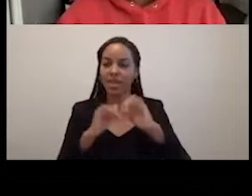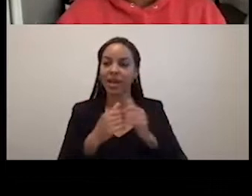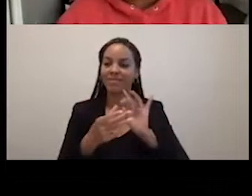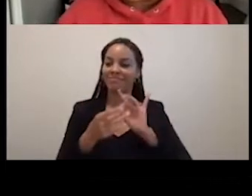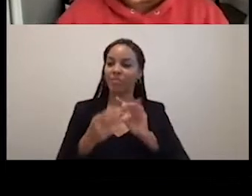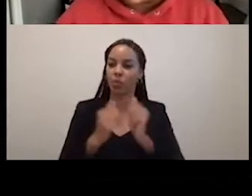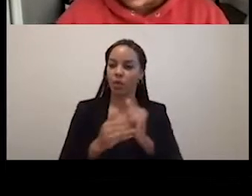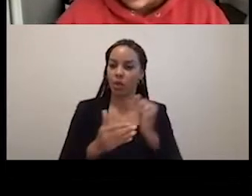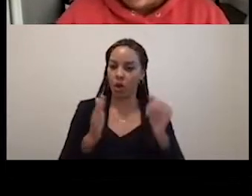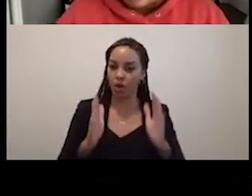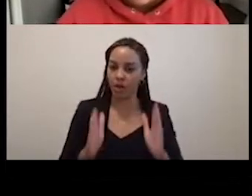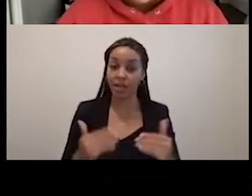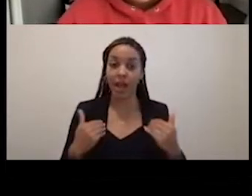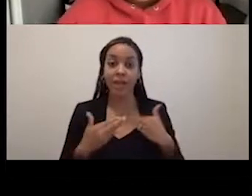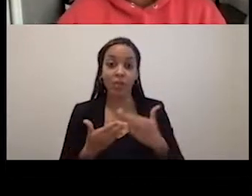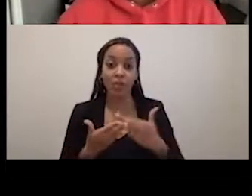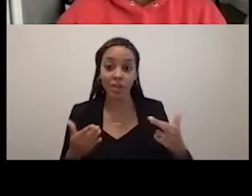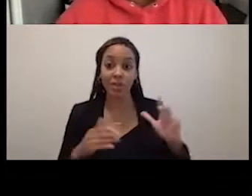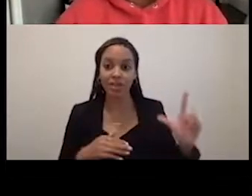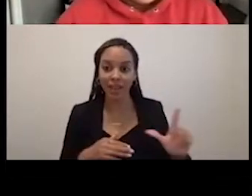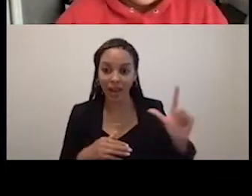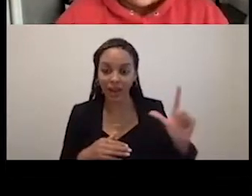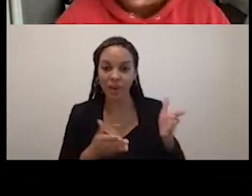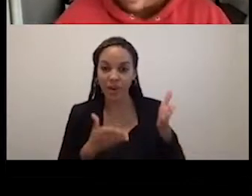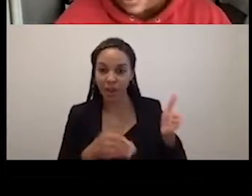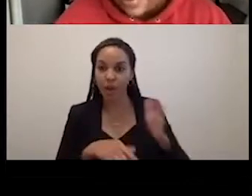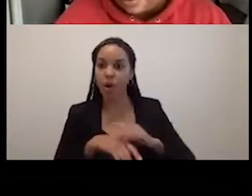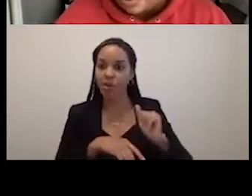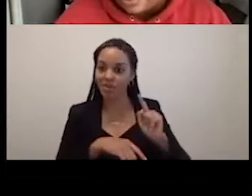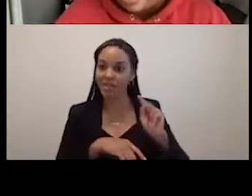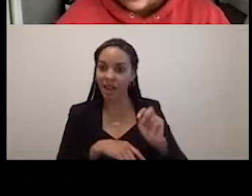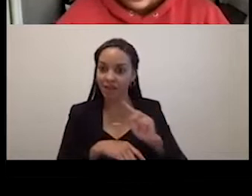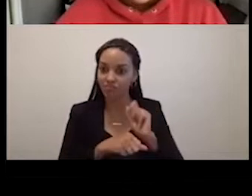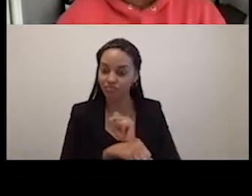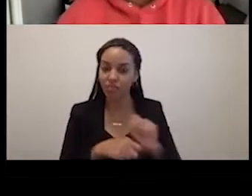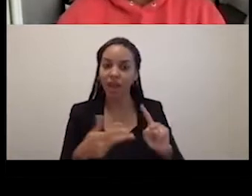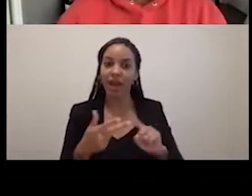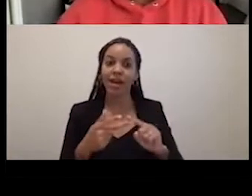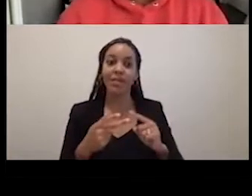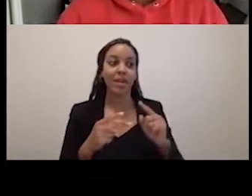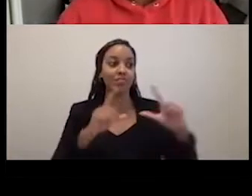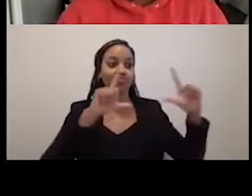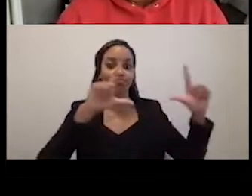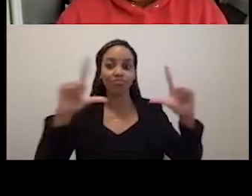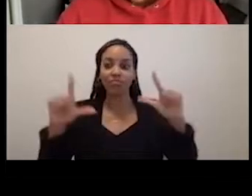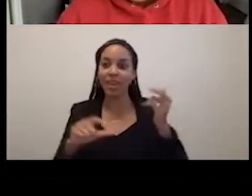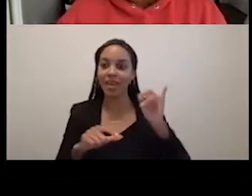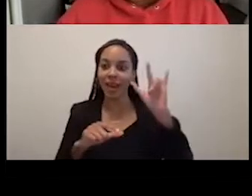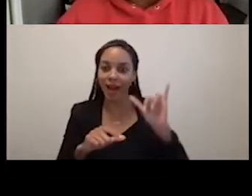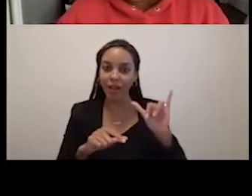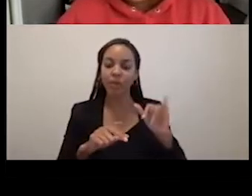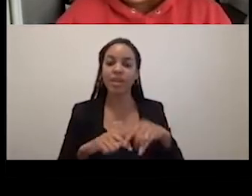have a resource library on site. We have a gallery on site, sited in a 2-car